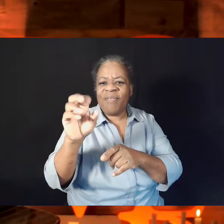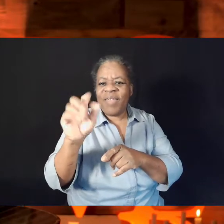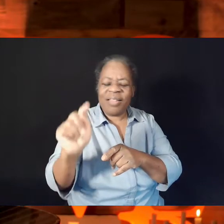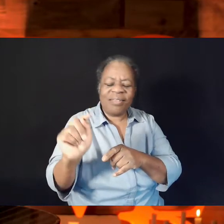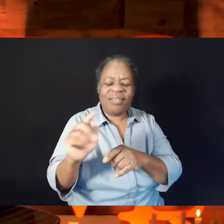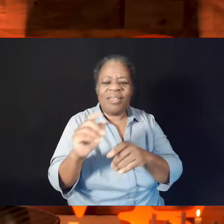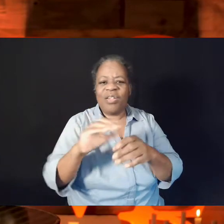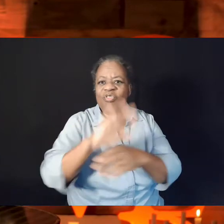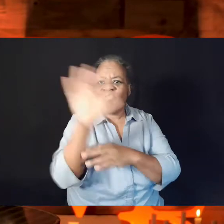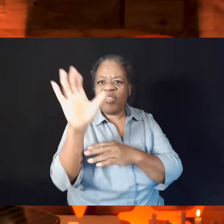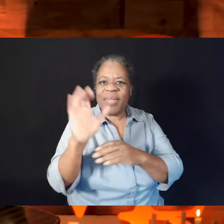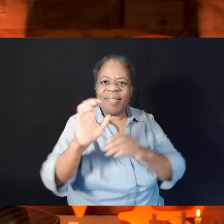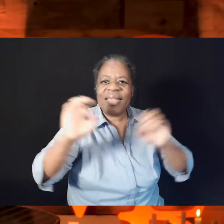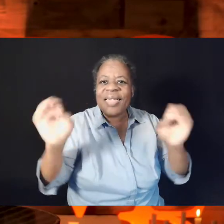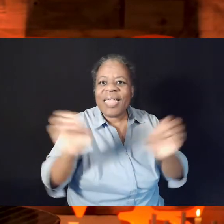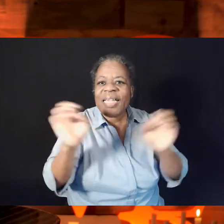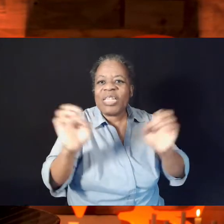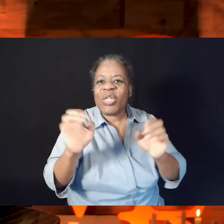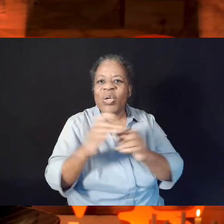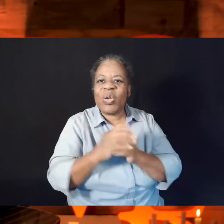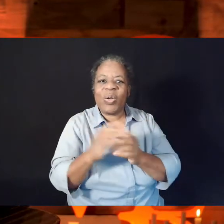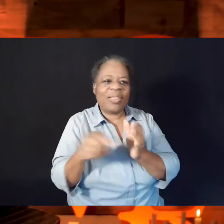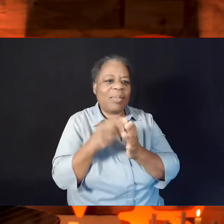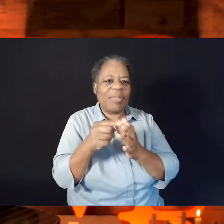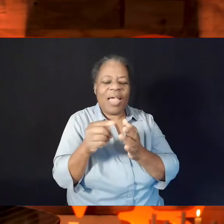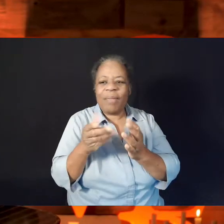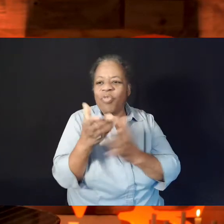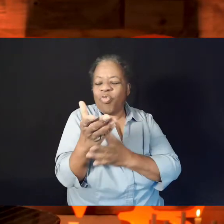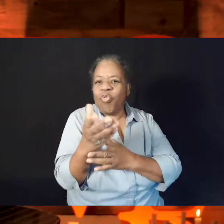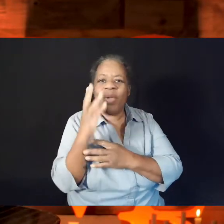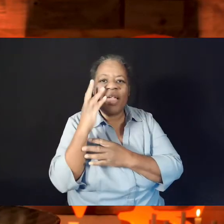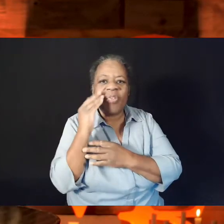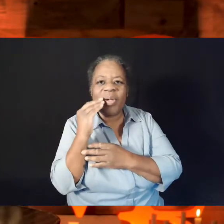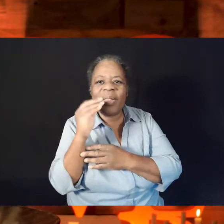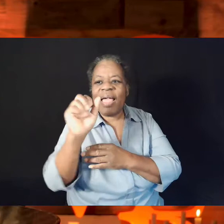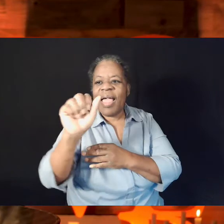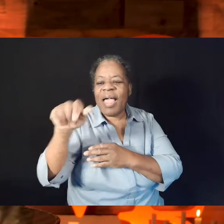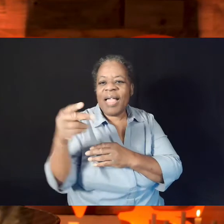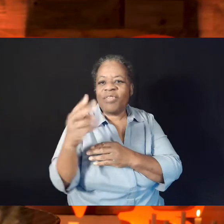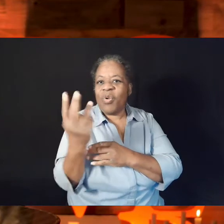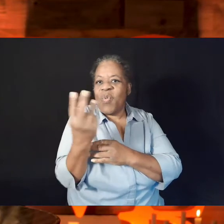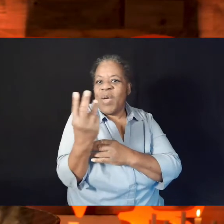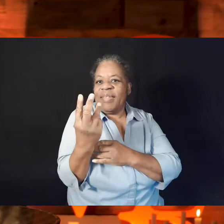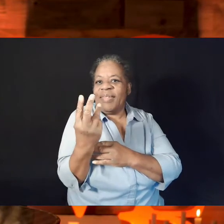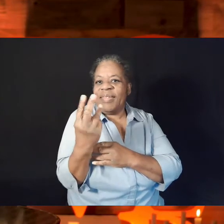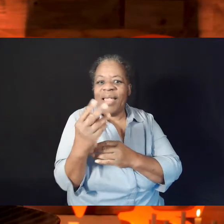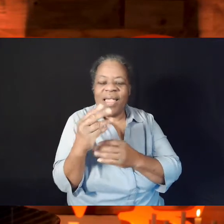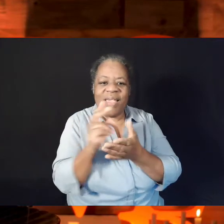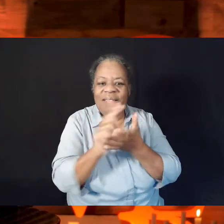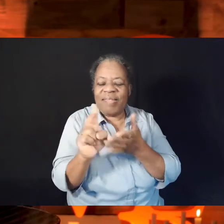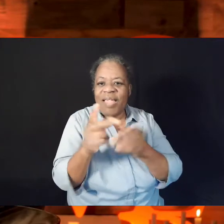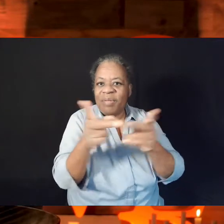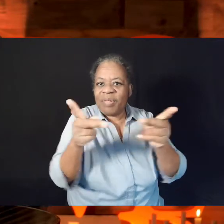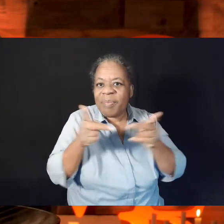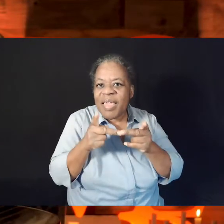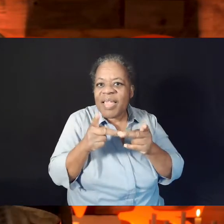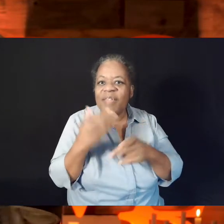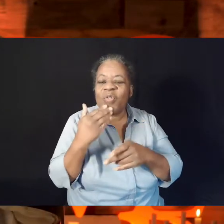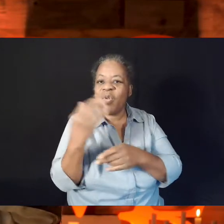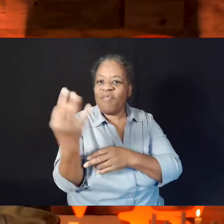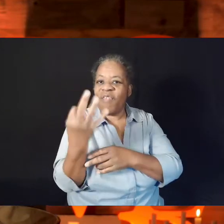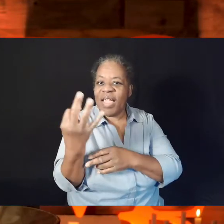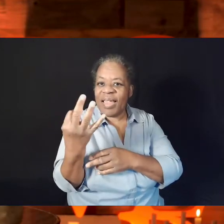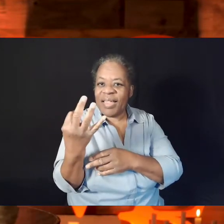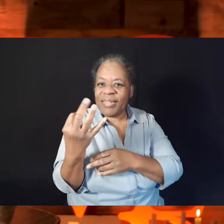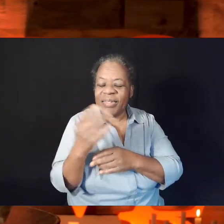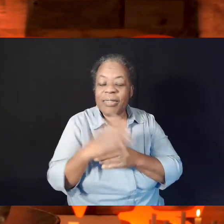in observances and experiences like Ash Wednesday, Sacred Spaces, or Good Friday. On this first Sunday